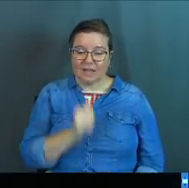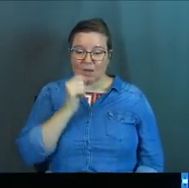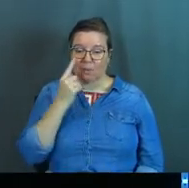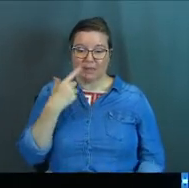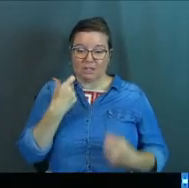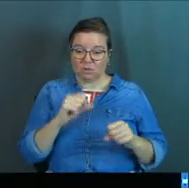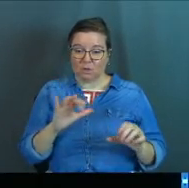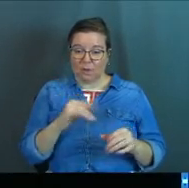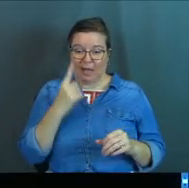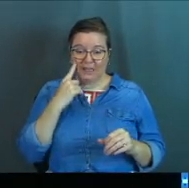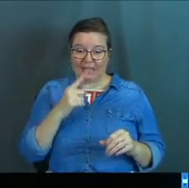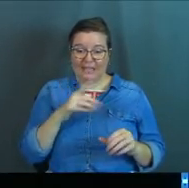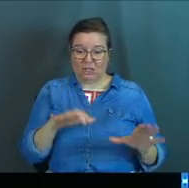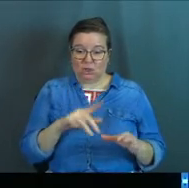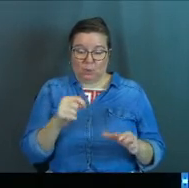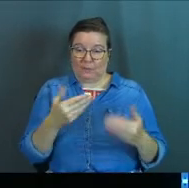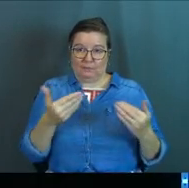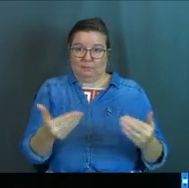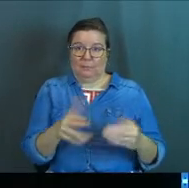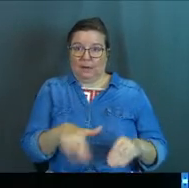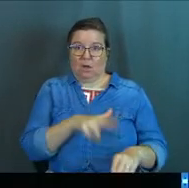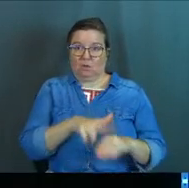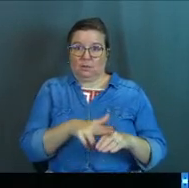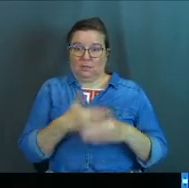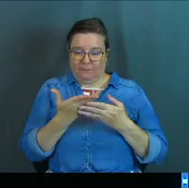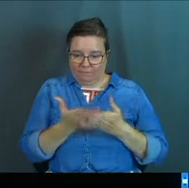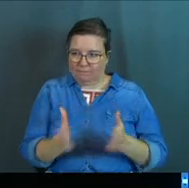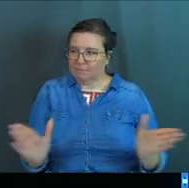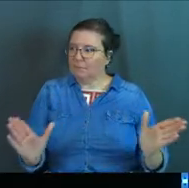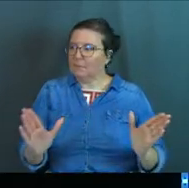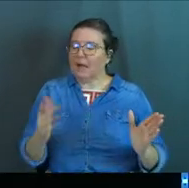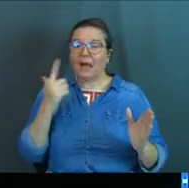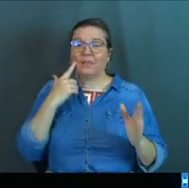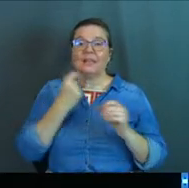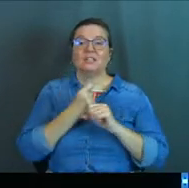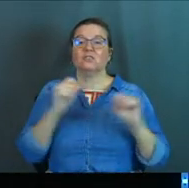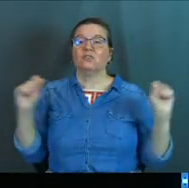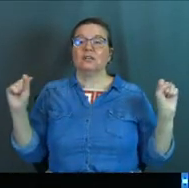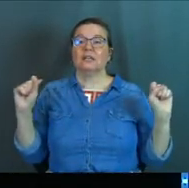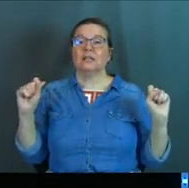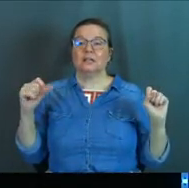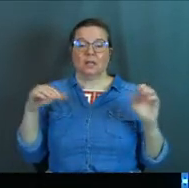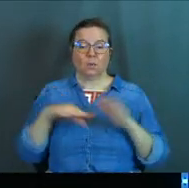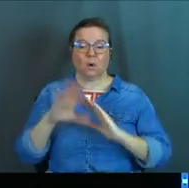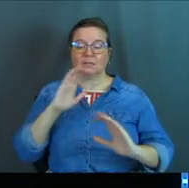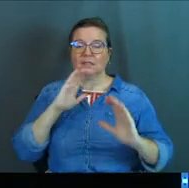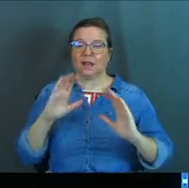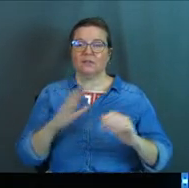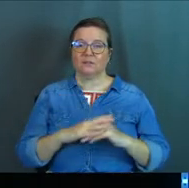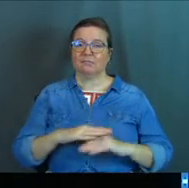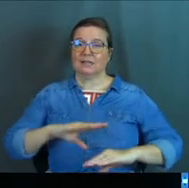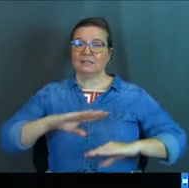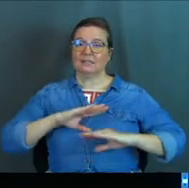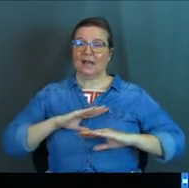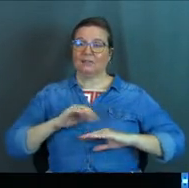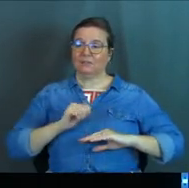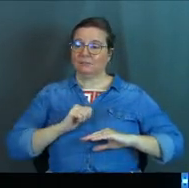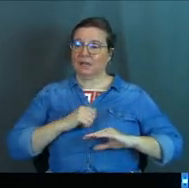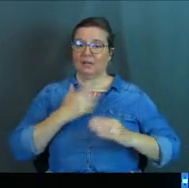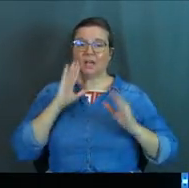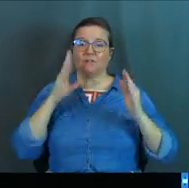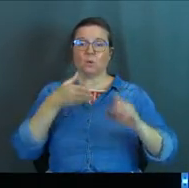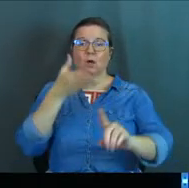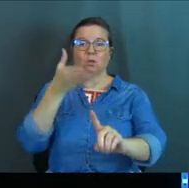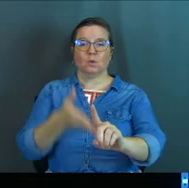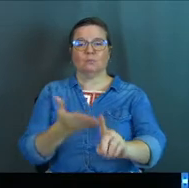think he's trying to do it. I just think he's doing it. I just think he's free. He walks into a conversation, and he's focused on you, and he's just